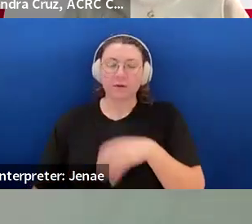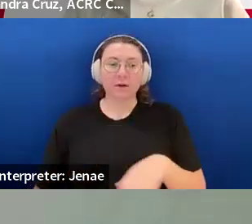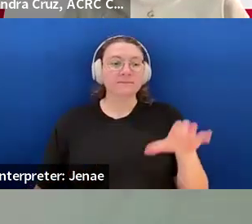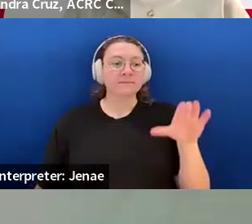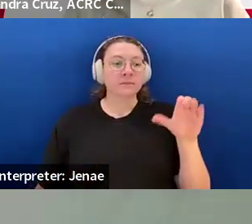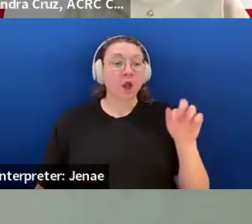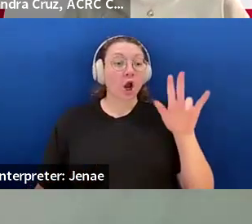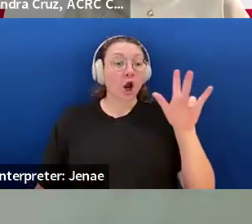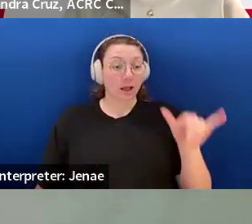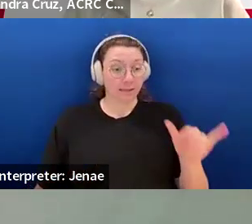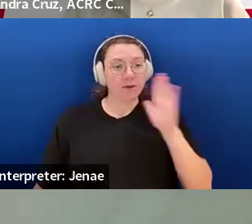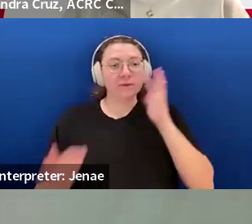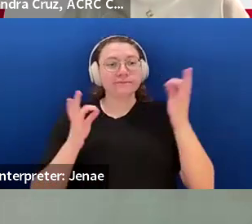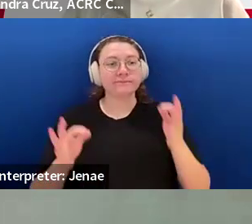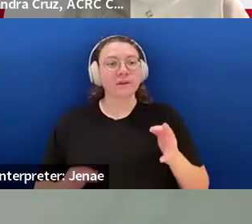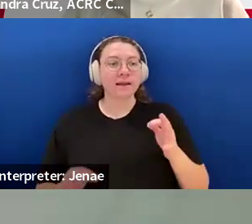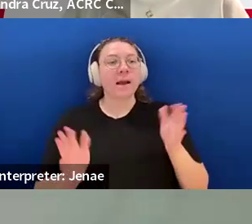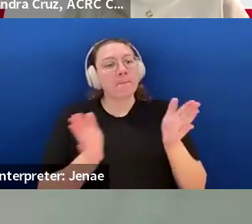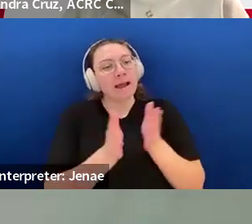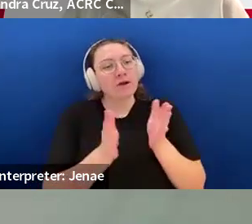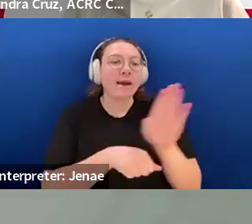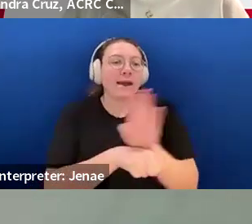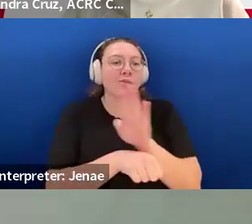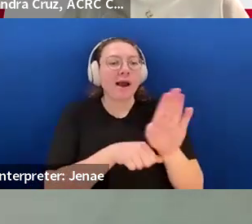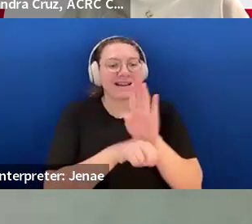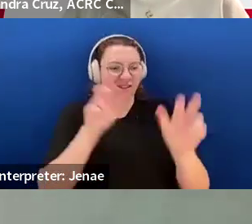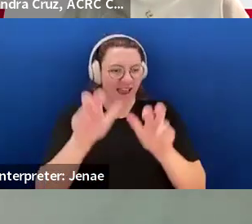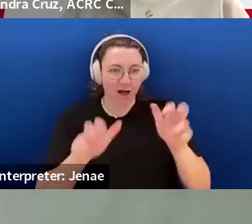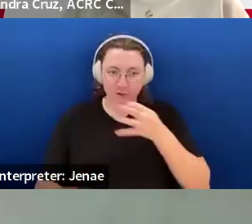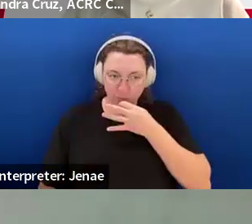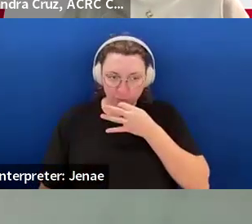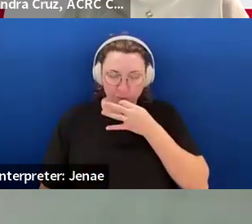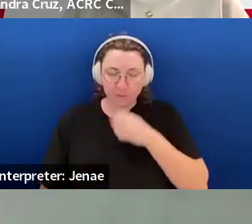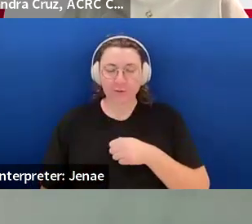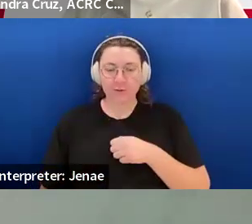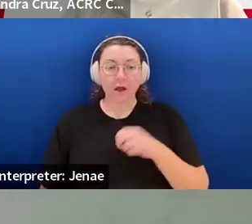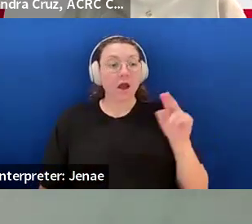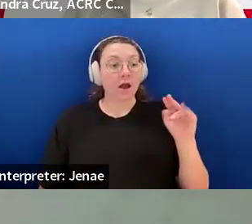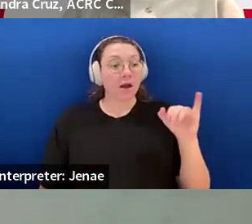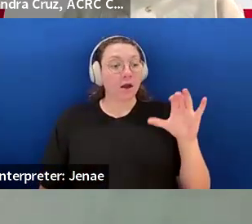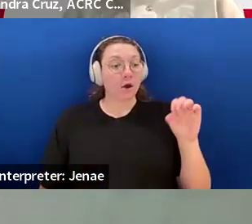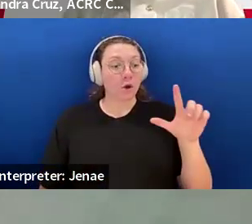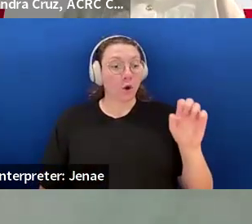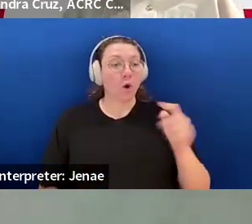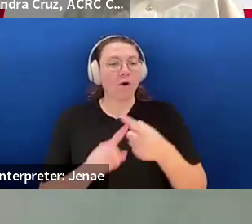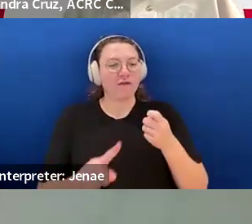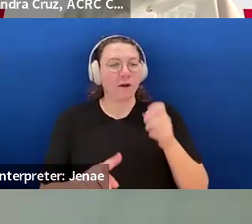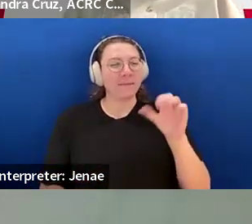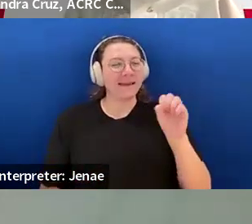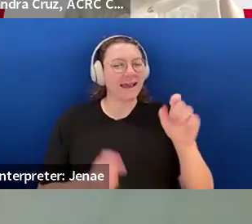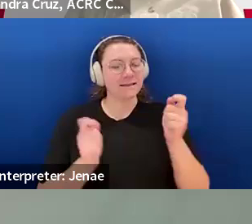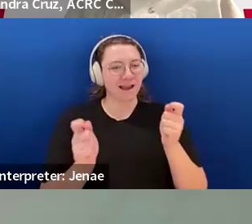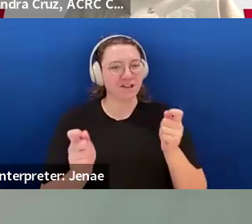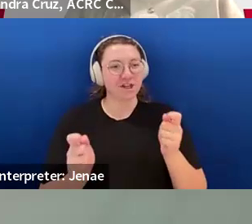be letting us know about the Microenterprise fair that's coming up. We also have Nicole Nielsen from Case Management who's going to share about